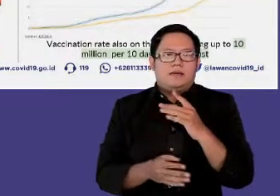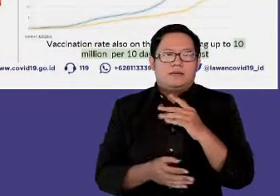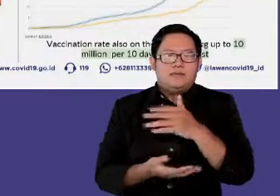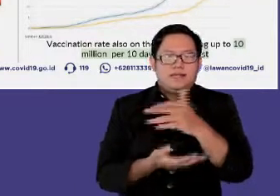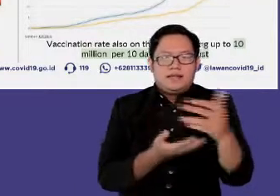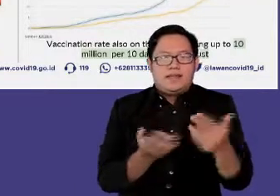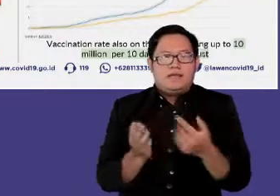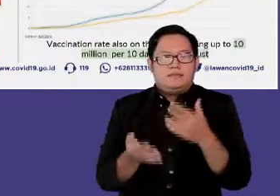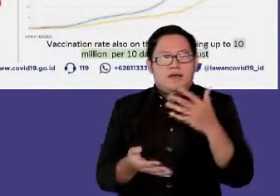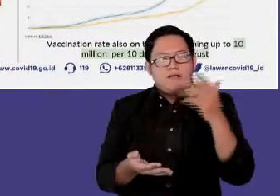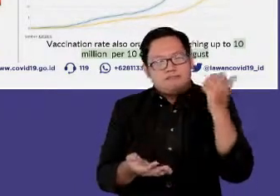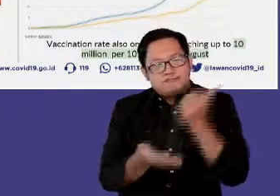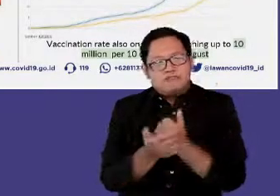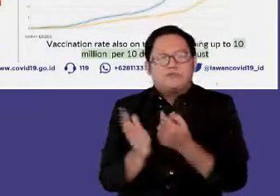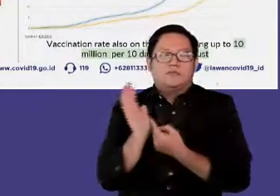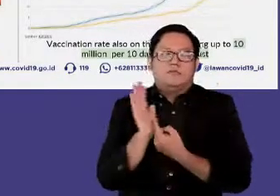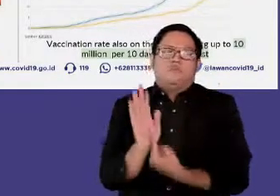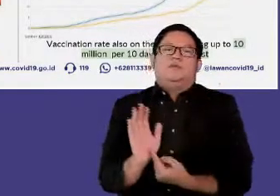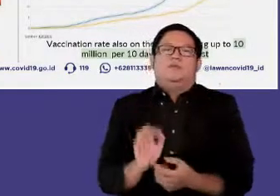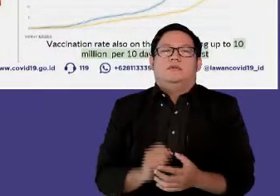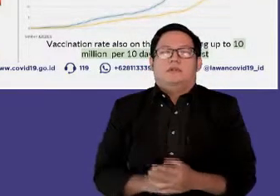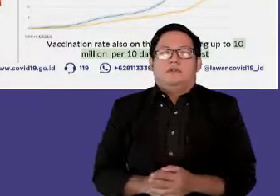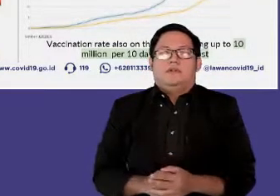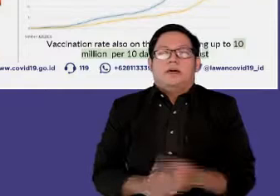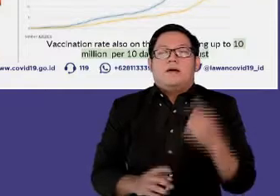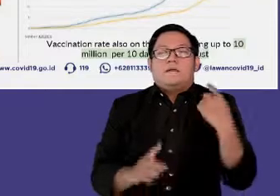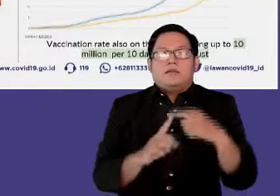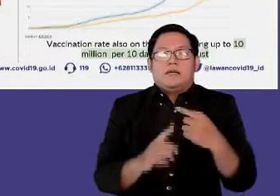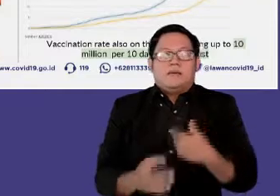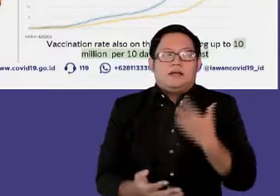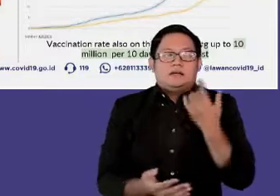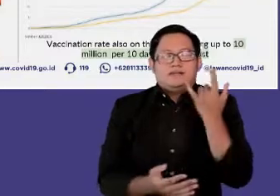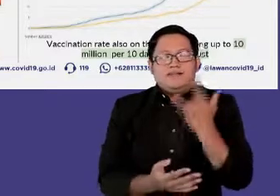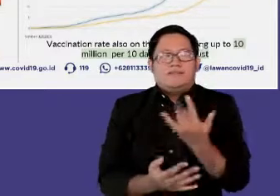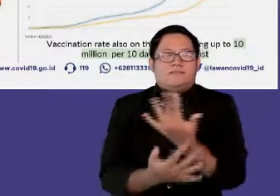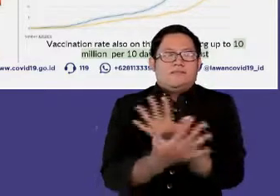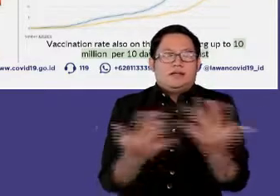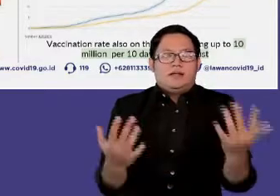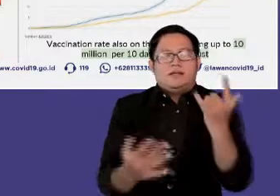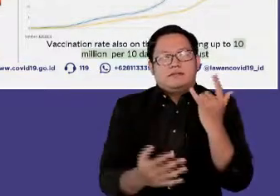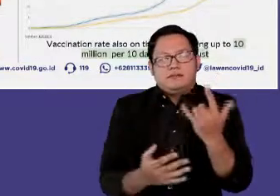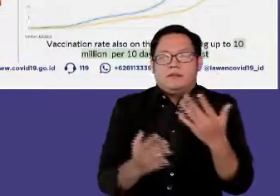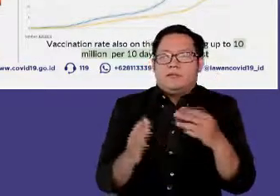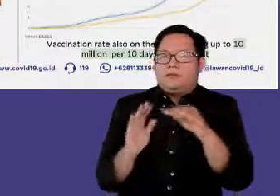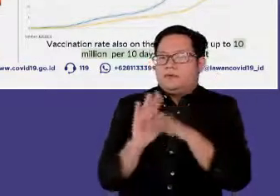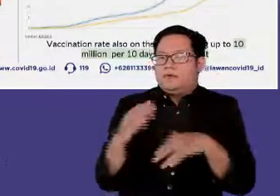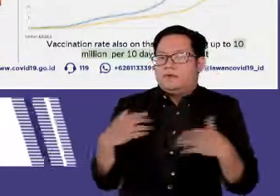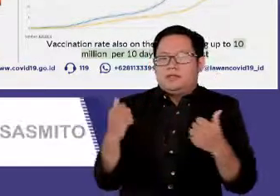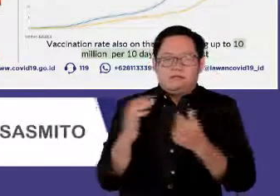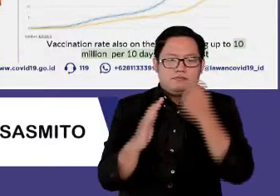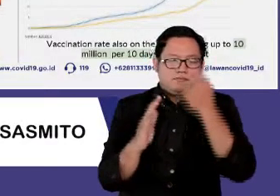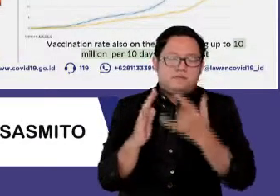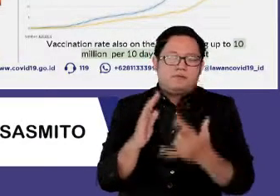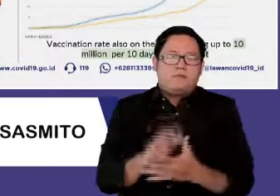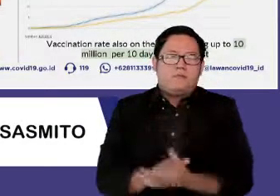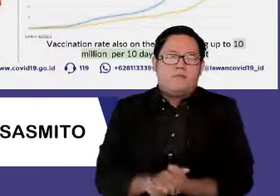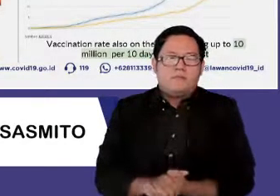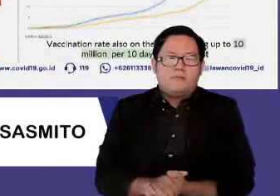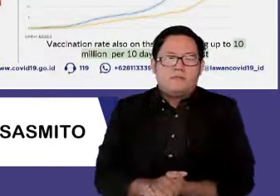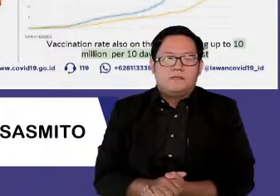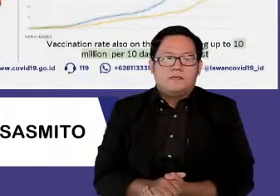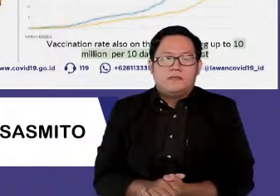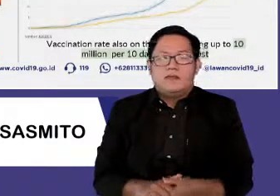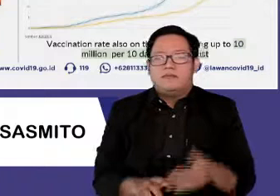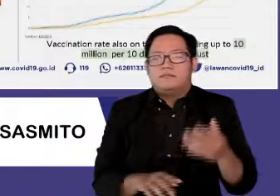be careless in implementing health protocols. For the record, last week there were 80